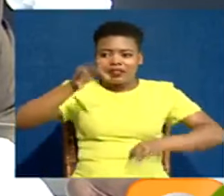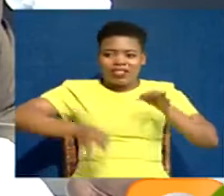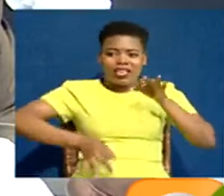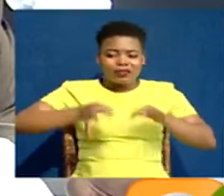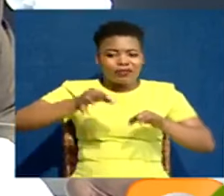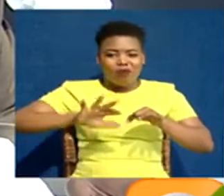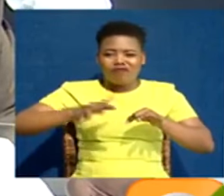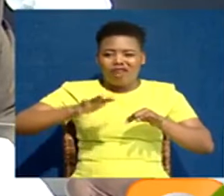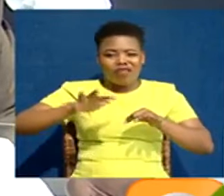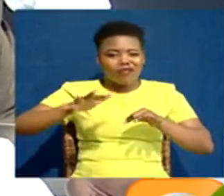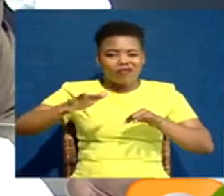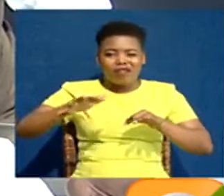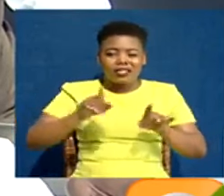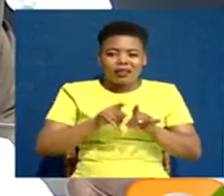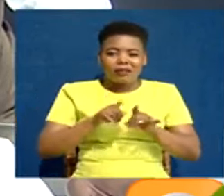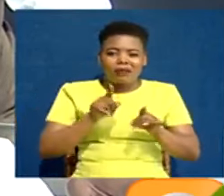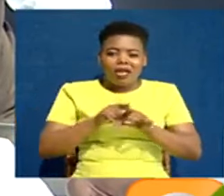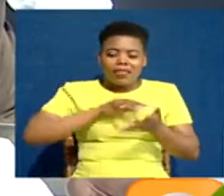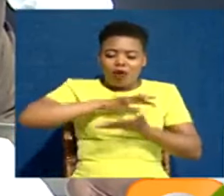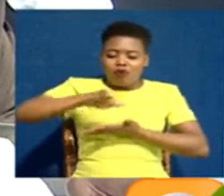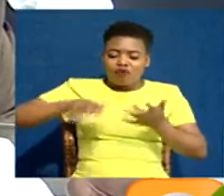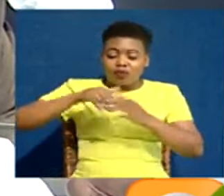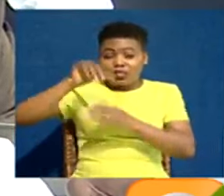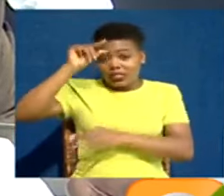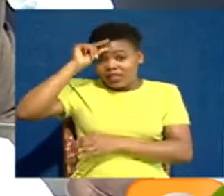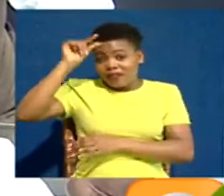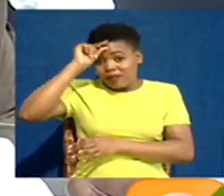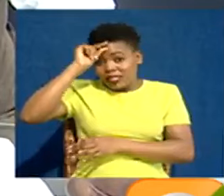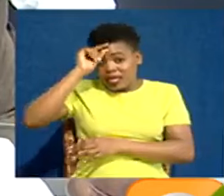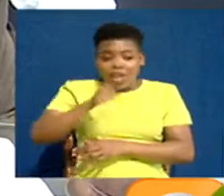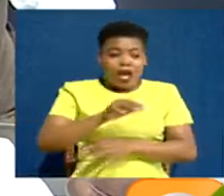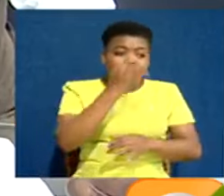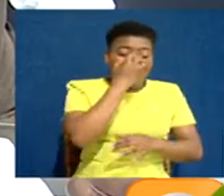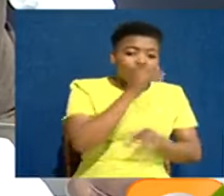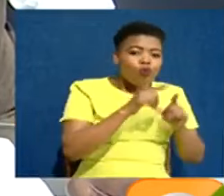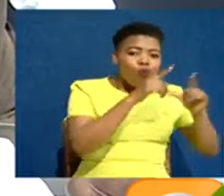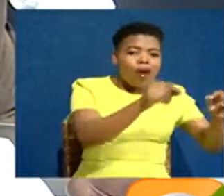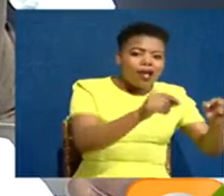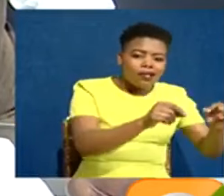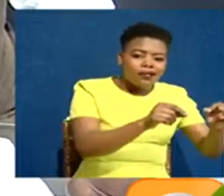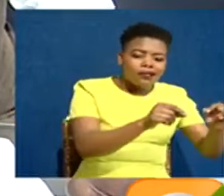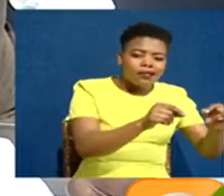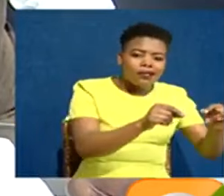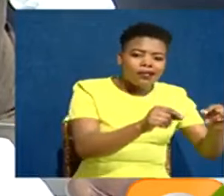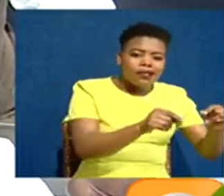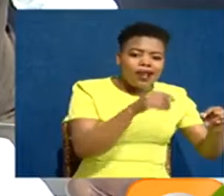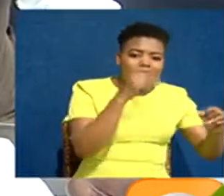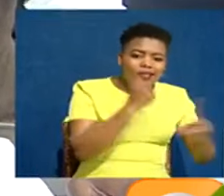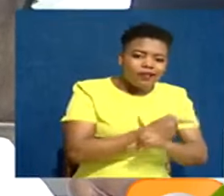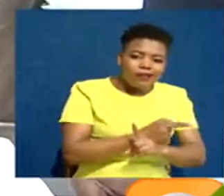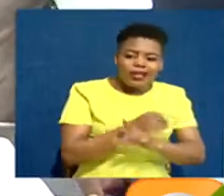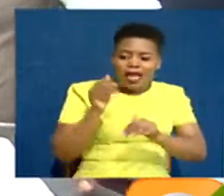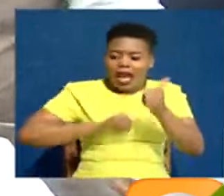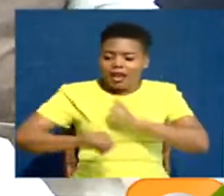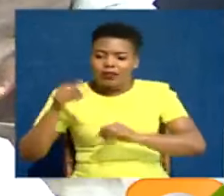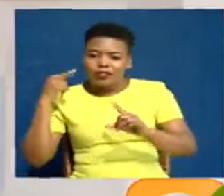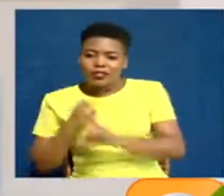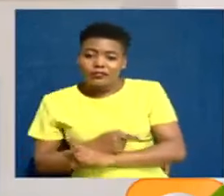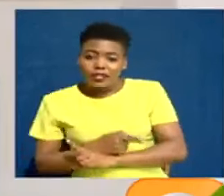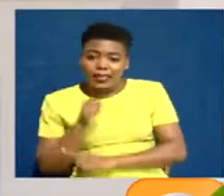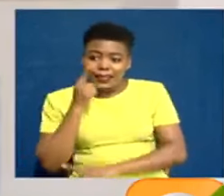justification and the possible confusion that could arise from the overlapping of roles.